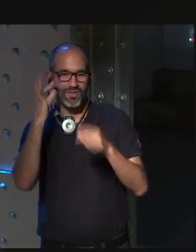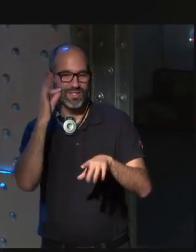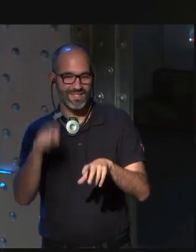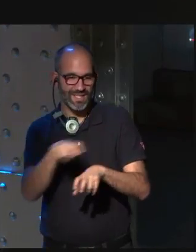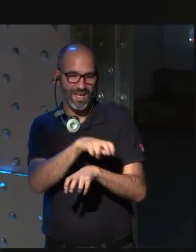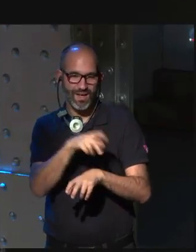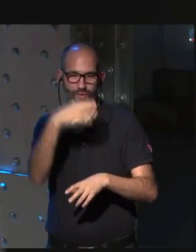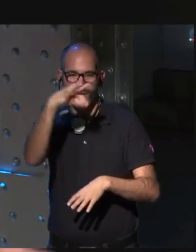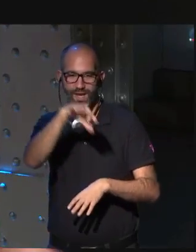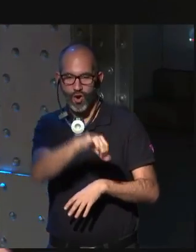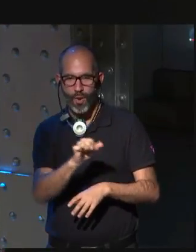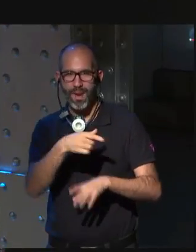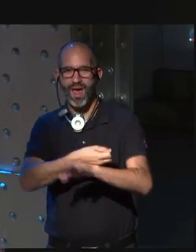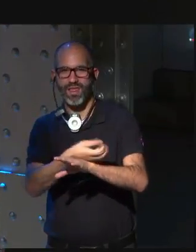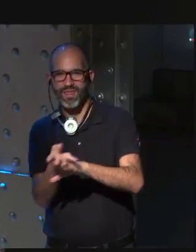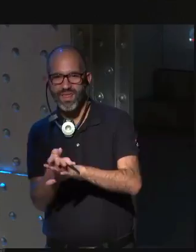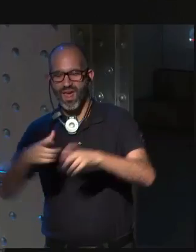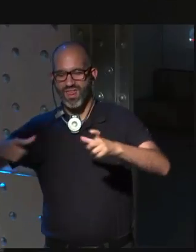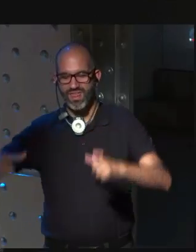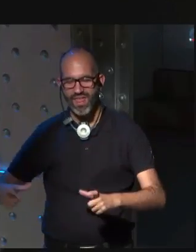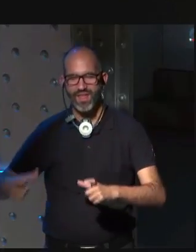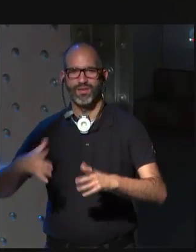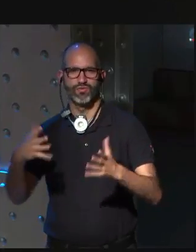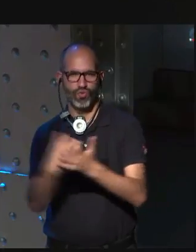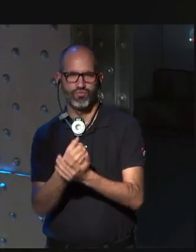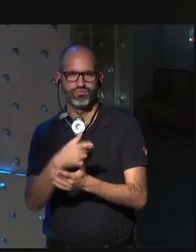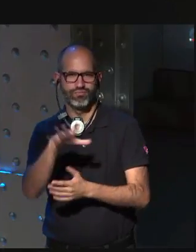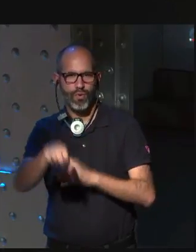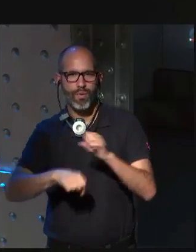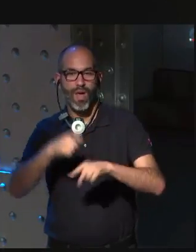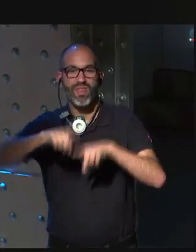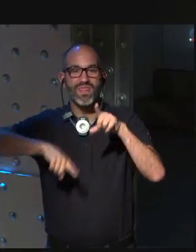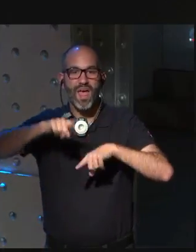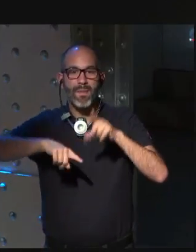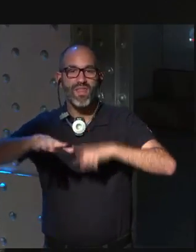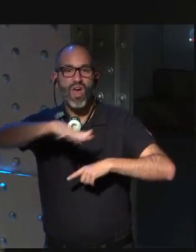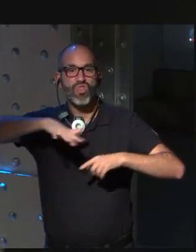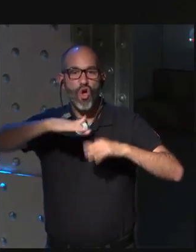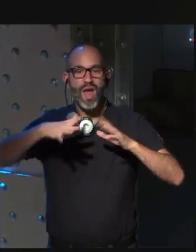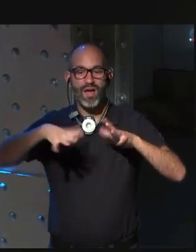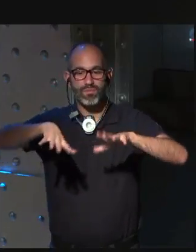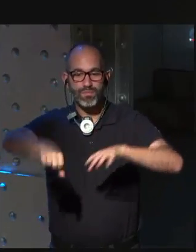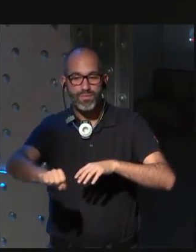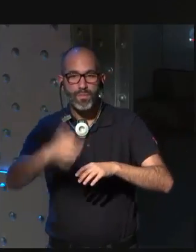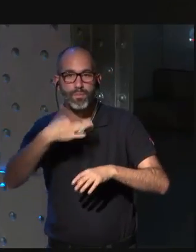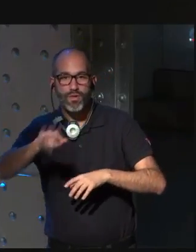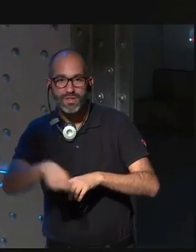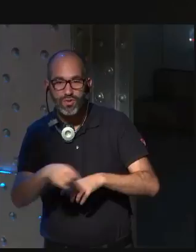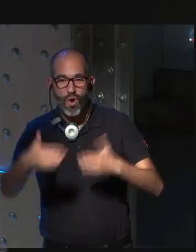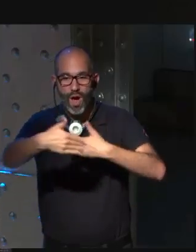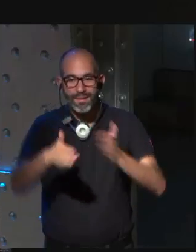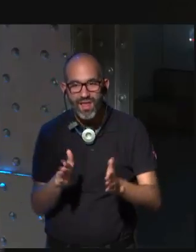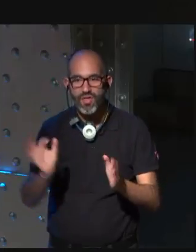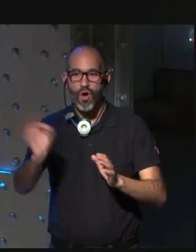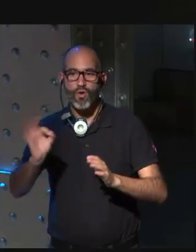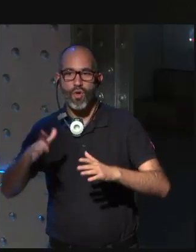one buying from iTunes, but in vinyl records as well. So it depends on the time, the room I'm in, what I'm doing.